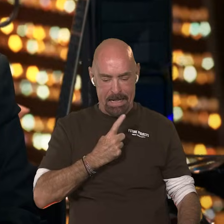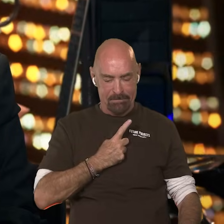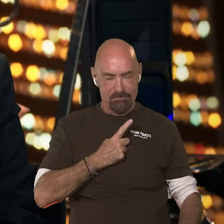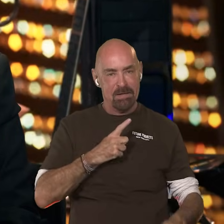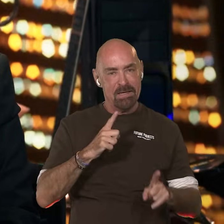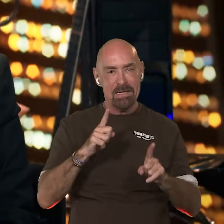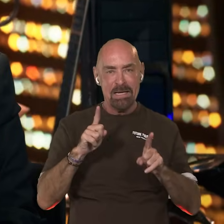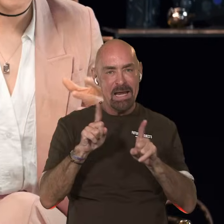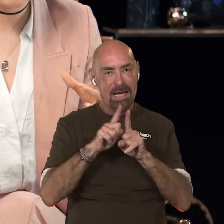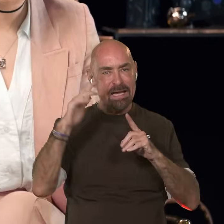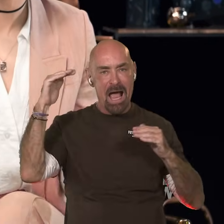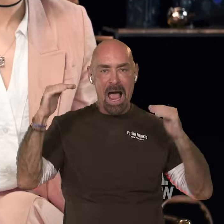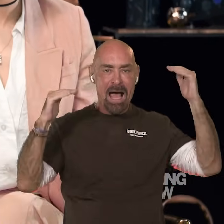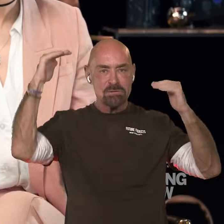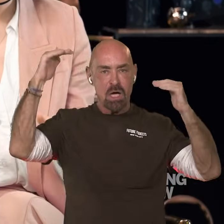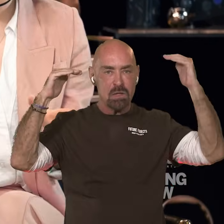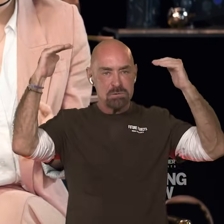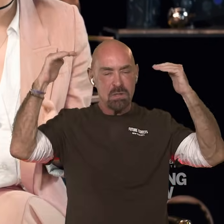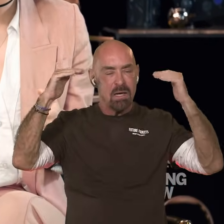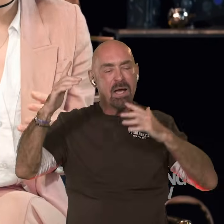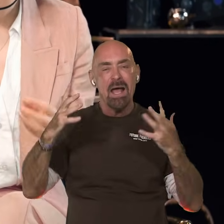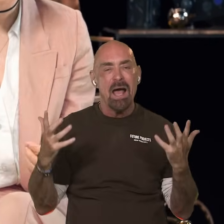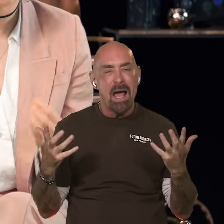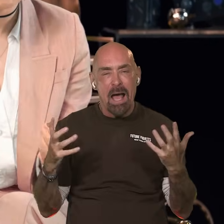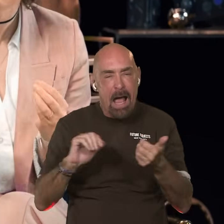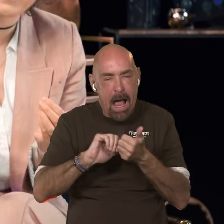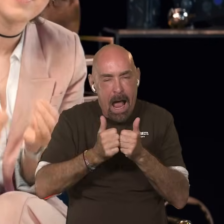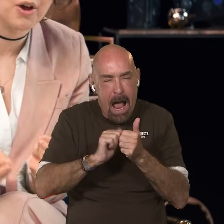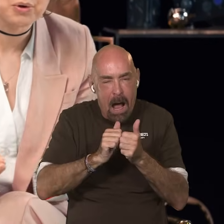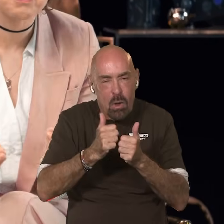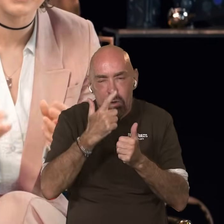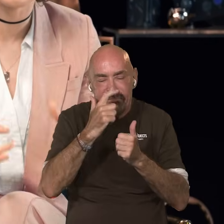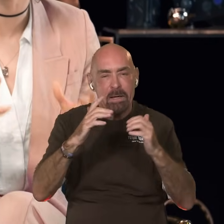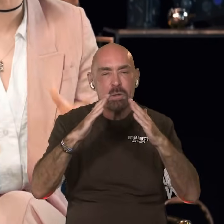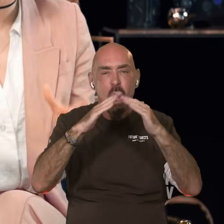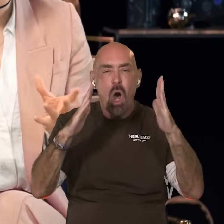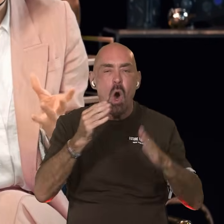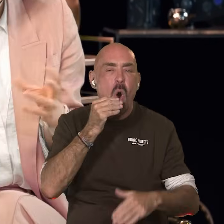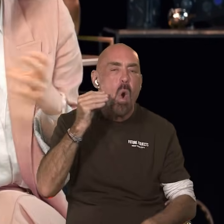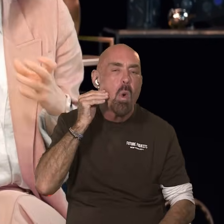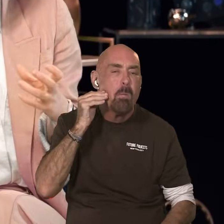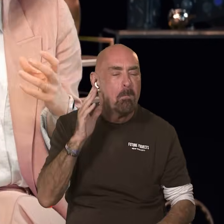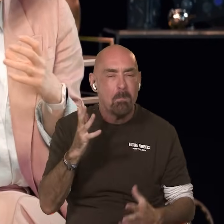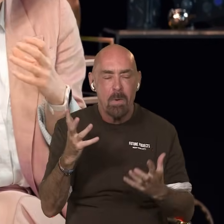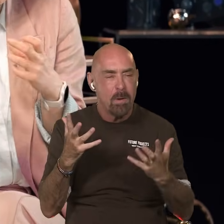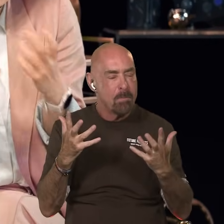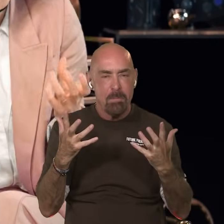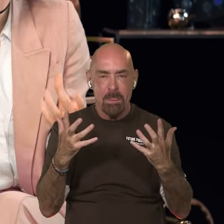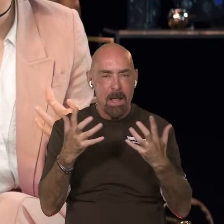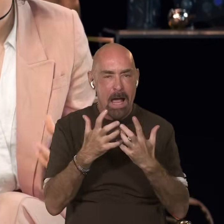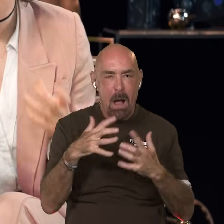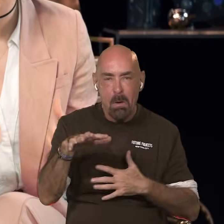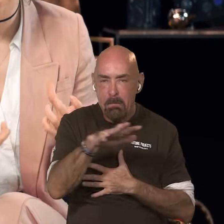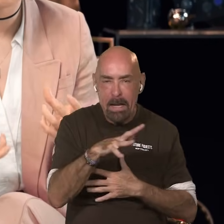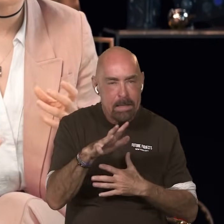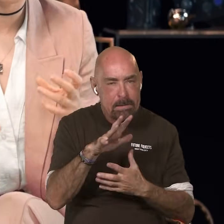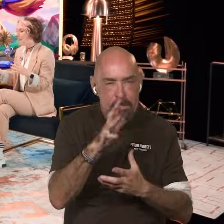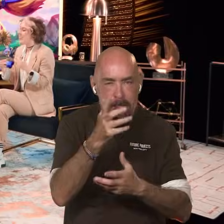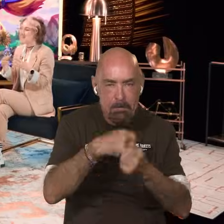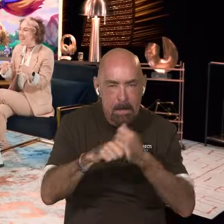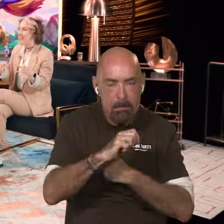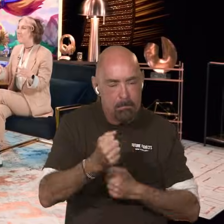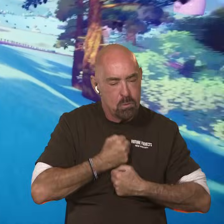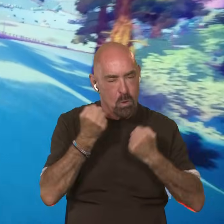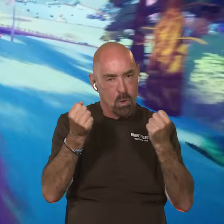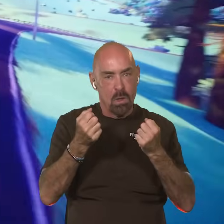as a proto-adult, and I'm really interested in this question of how do you find home in a new space? How does a place become yours?